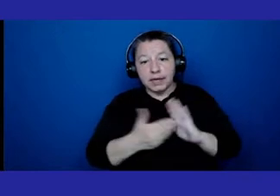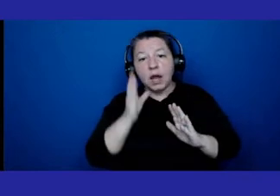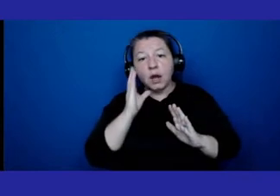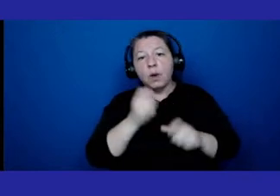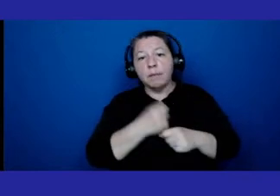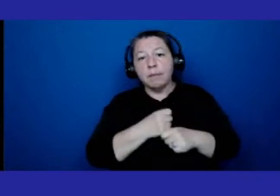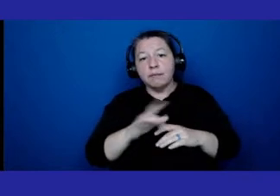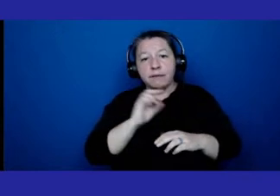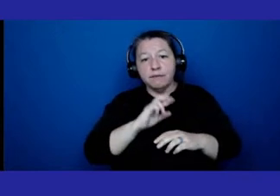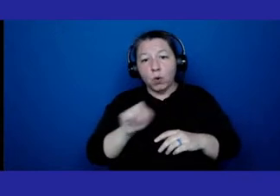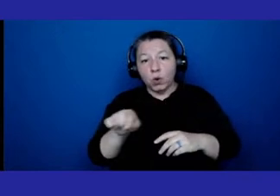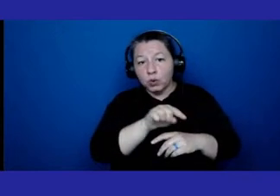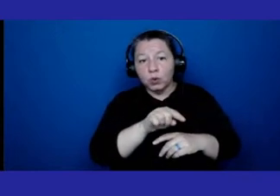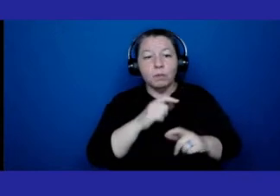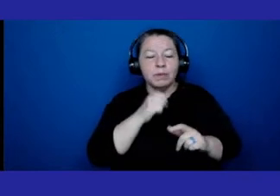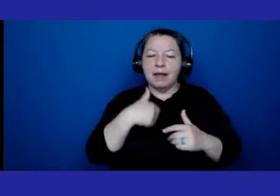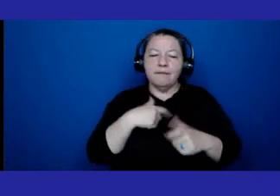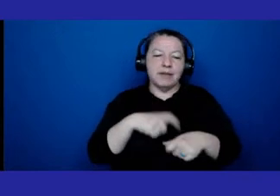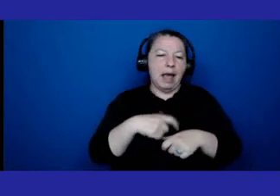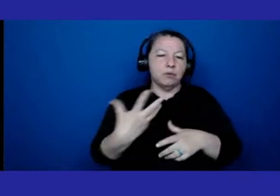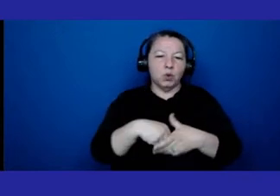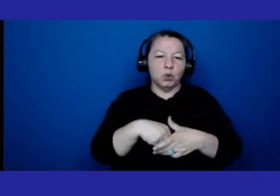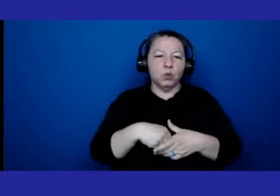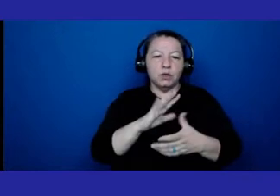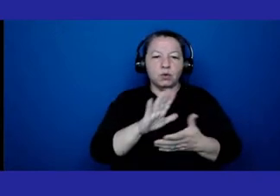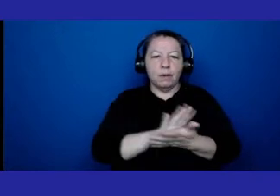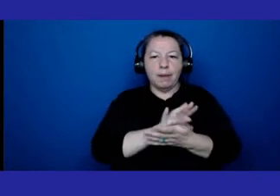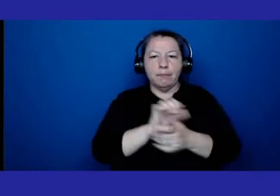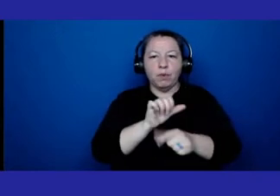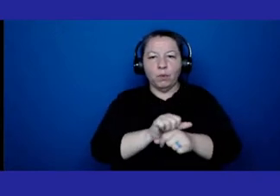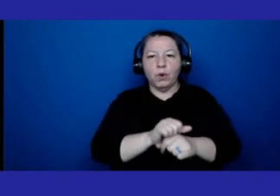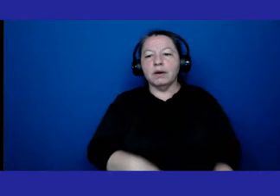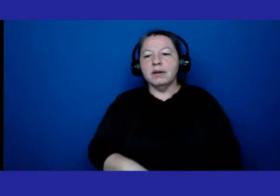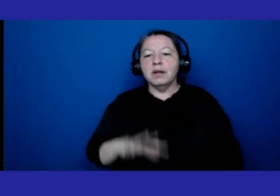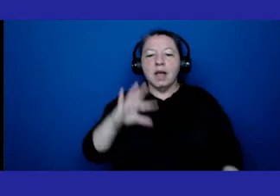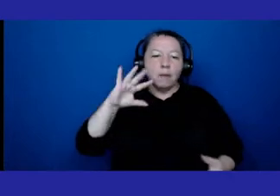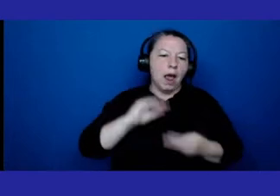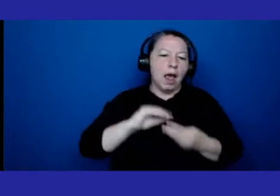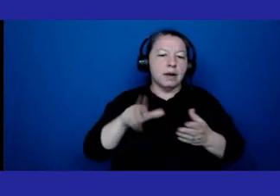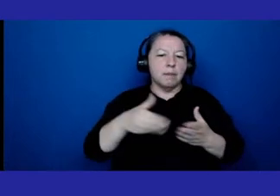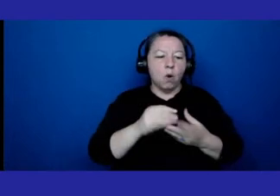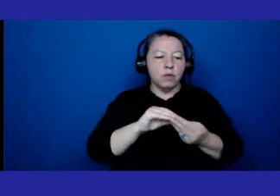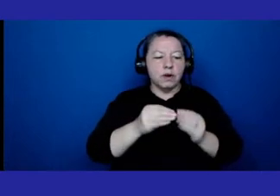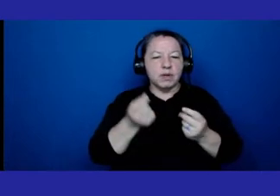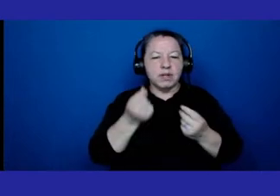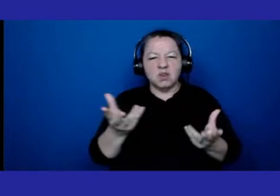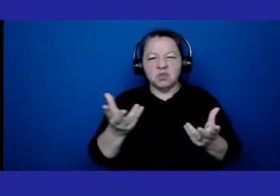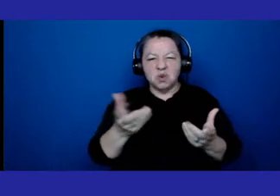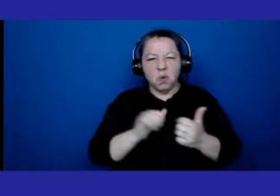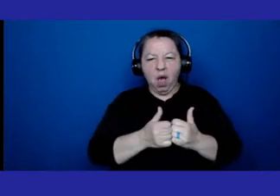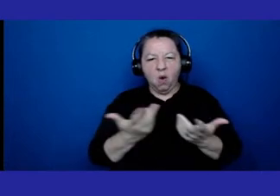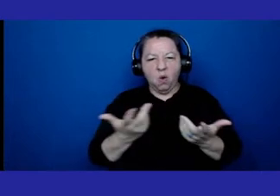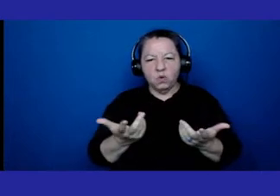We just didn't have enough time to get in the package. And we're adding up all the numbers and we'll let you know how it plays out. But I think our instincts